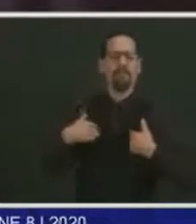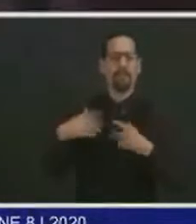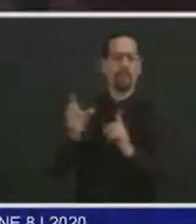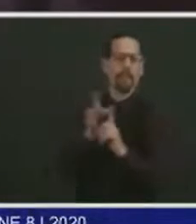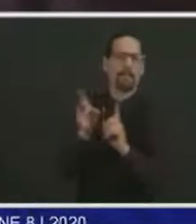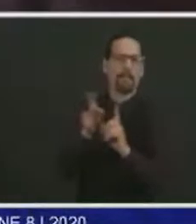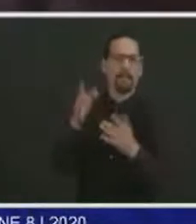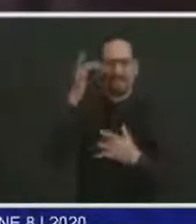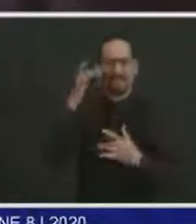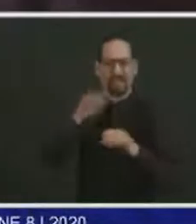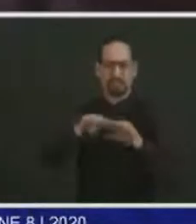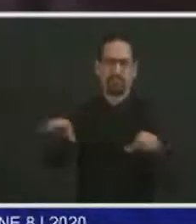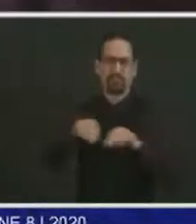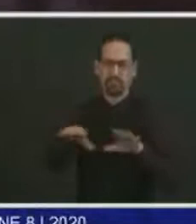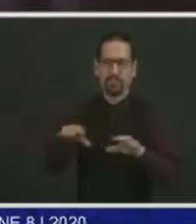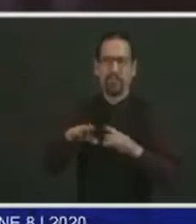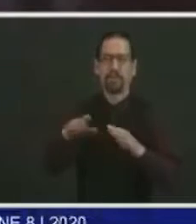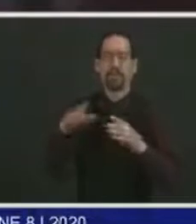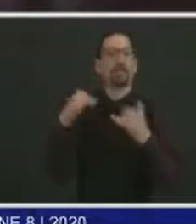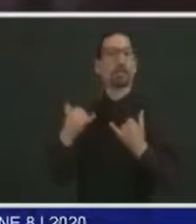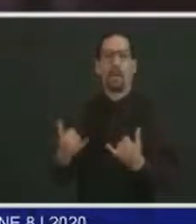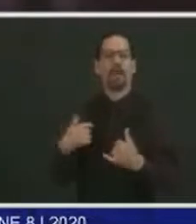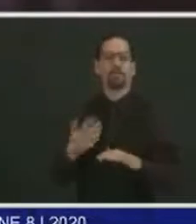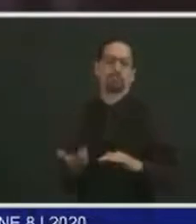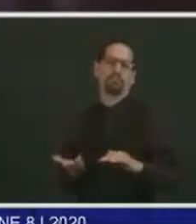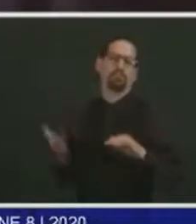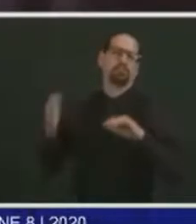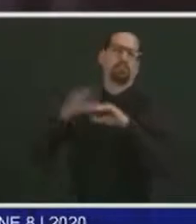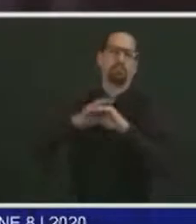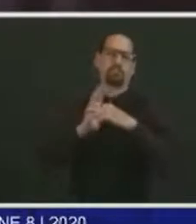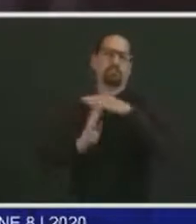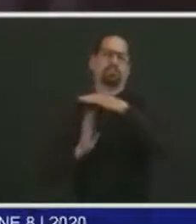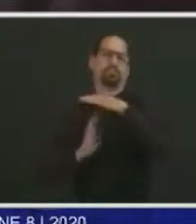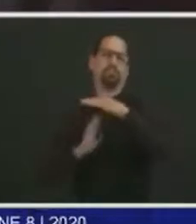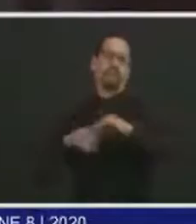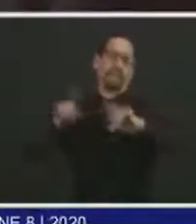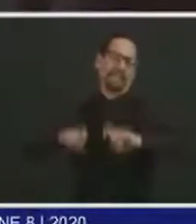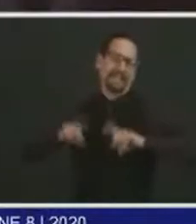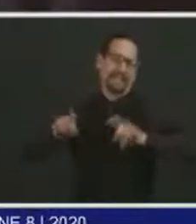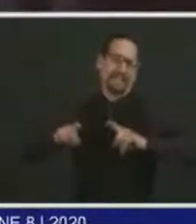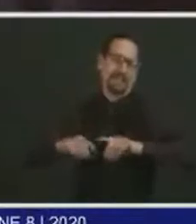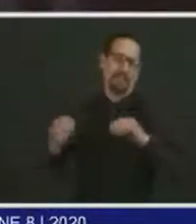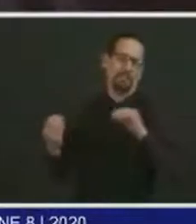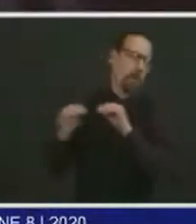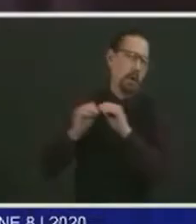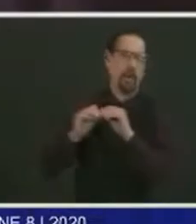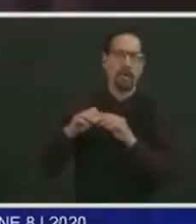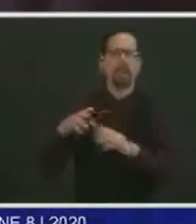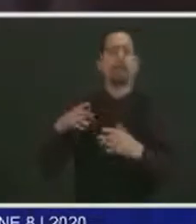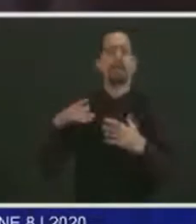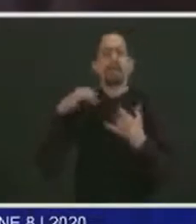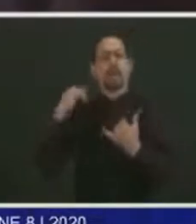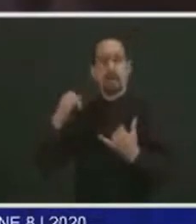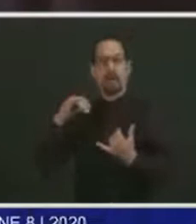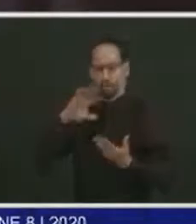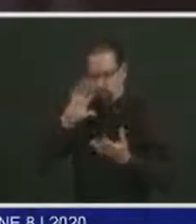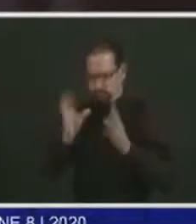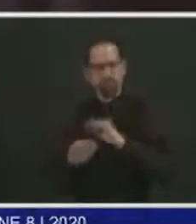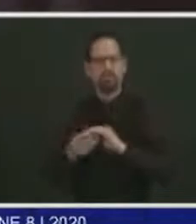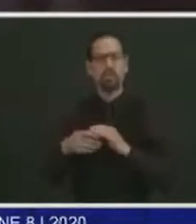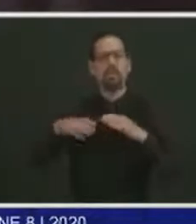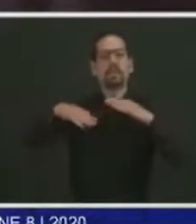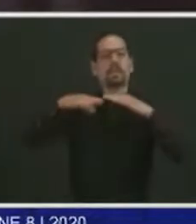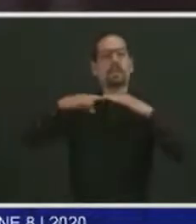Today, we're testing many more people, and less than 3% of the people we're testing are